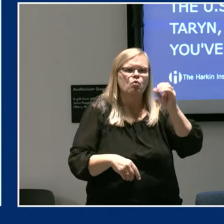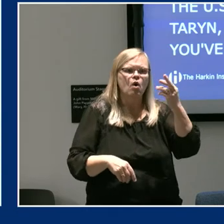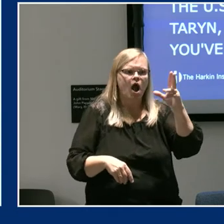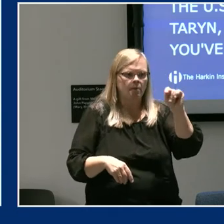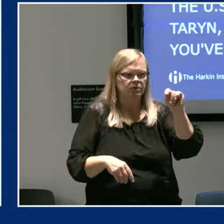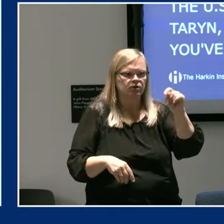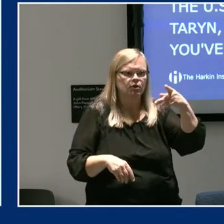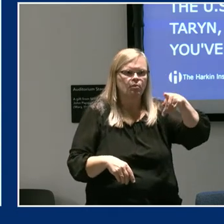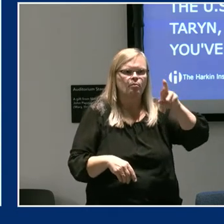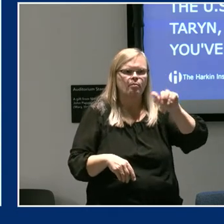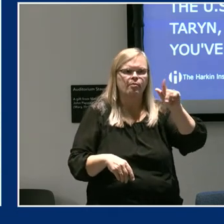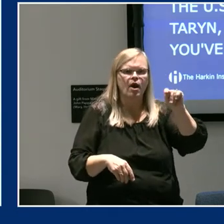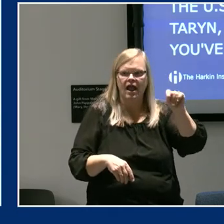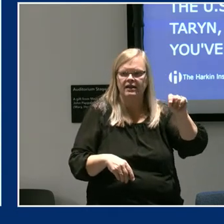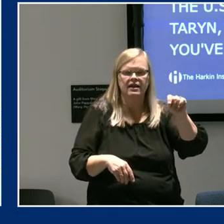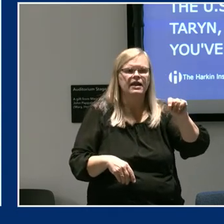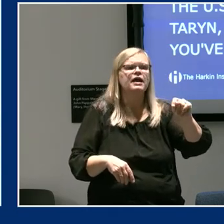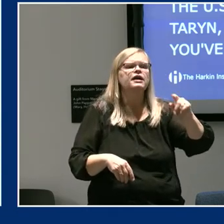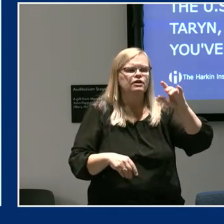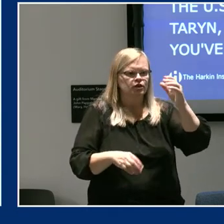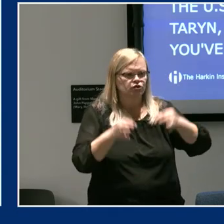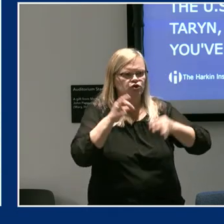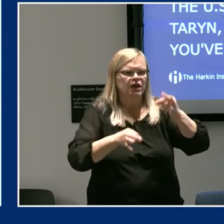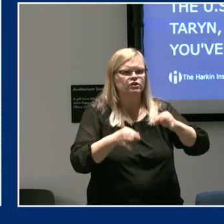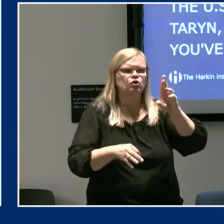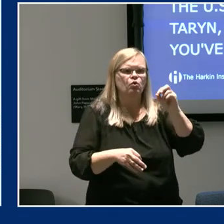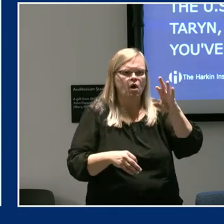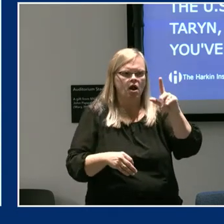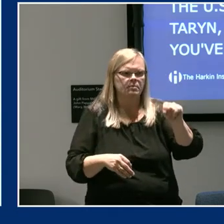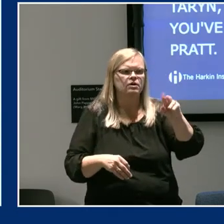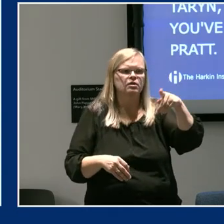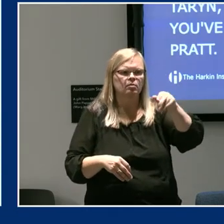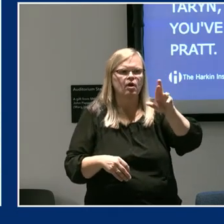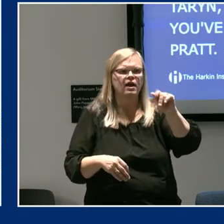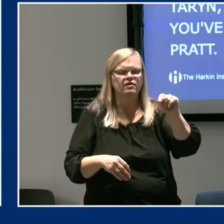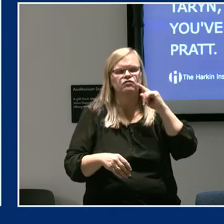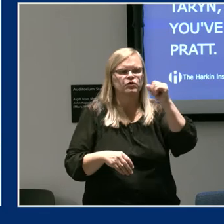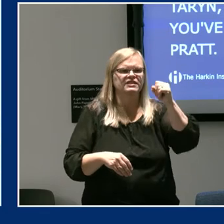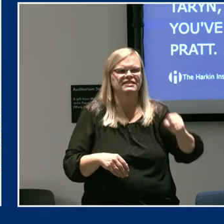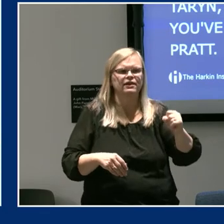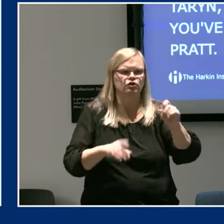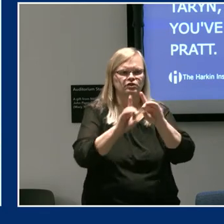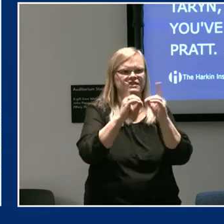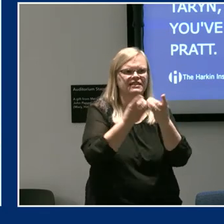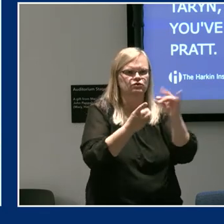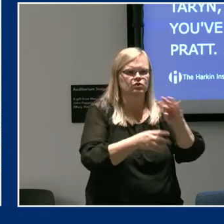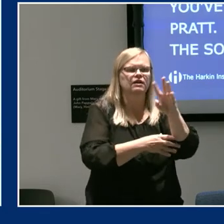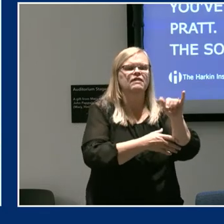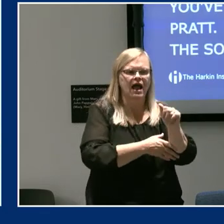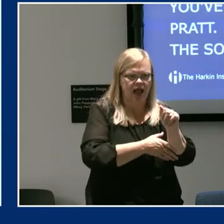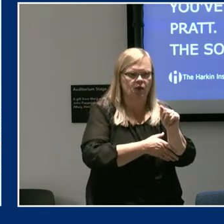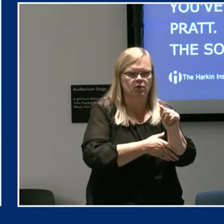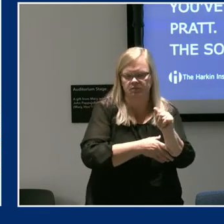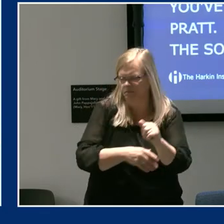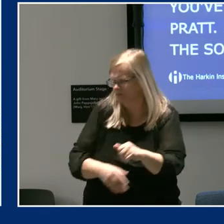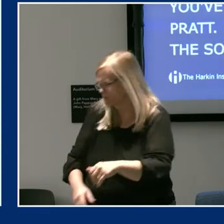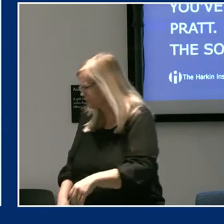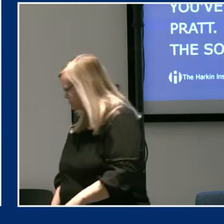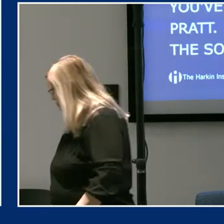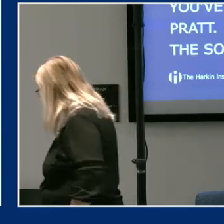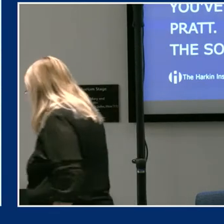Robert Pratt. Judge Pratt is a Senior District Judge for the Southern District of Iowa. And I will just